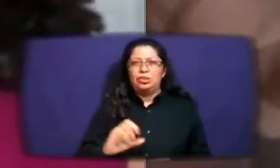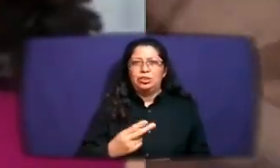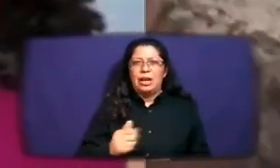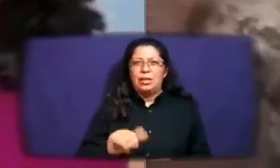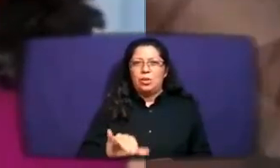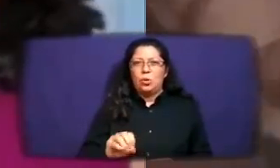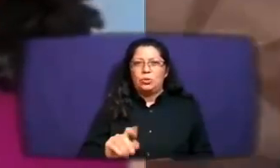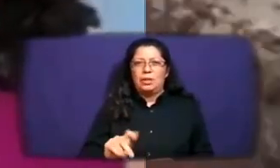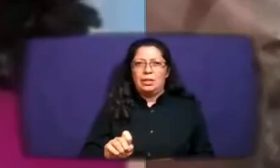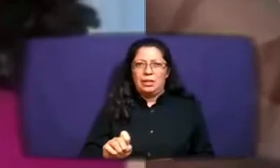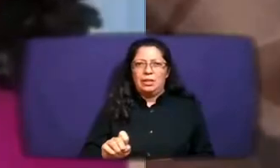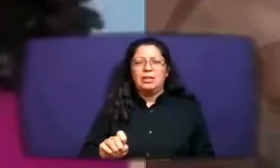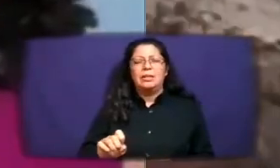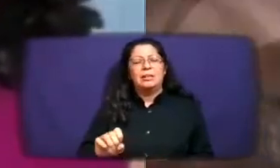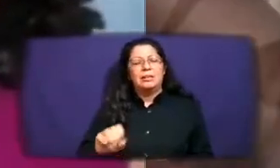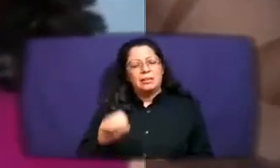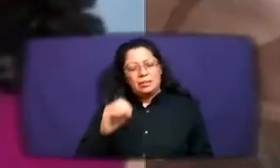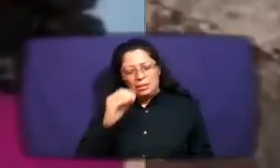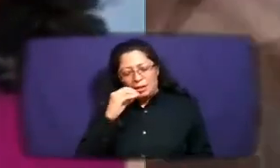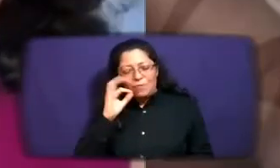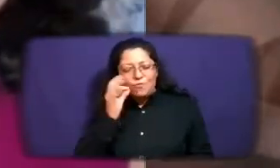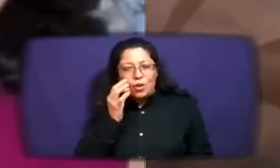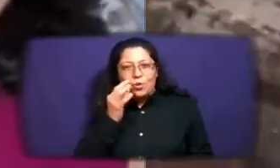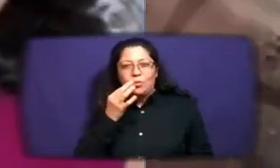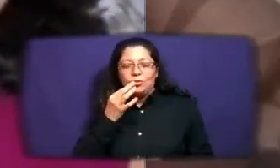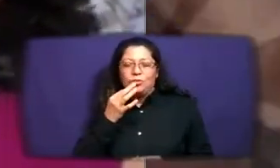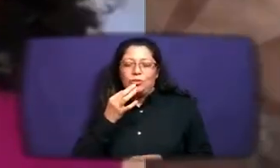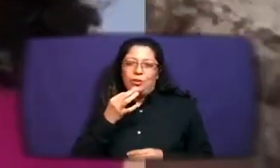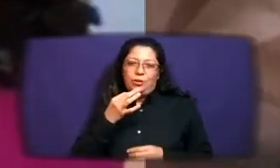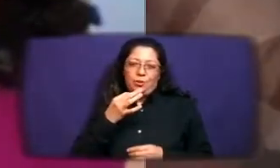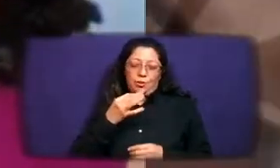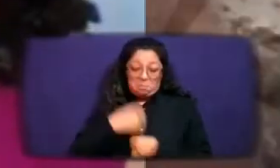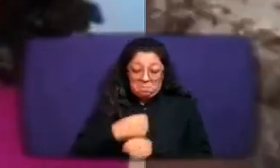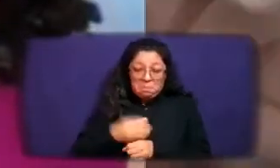Eat the fruit. Turn the root to tea.